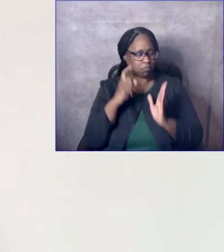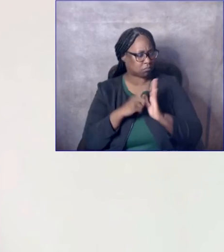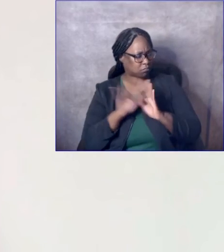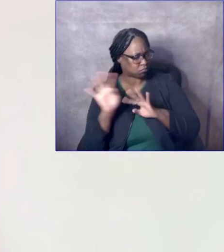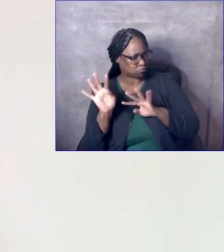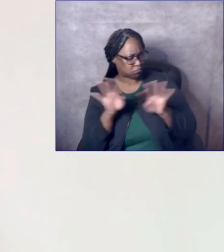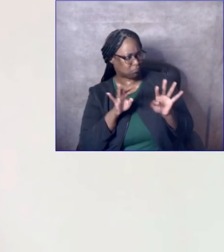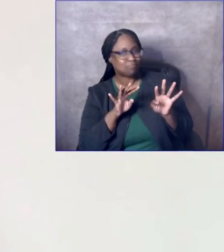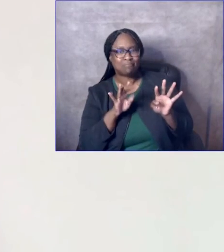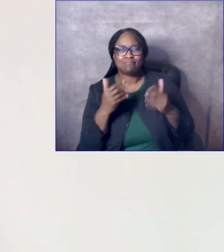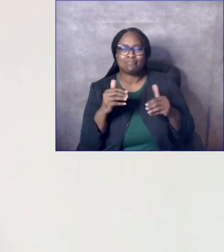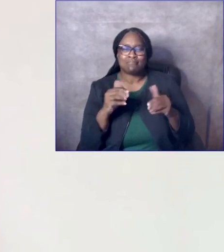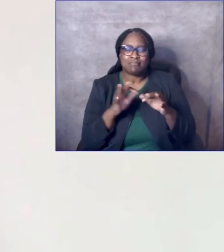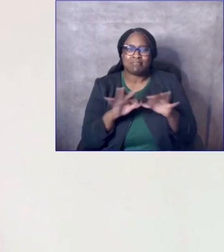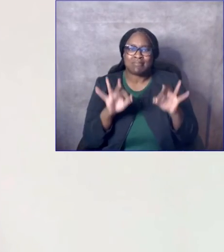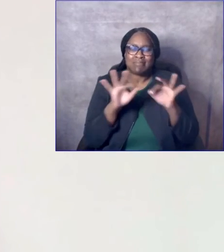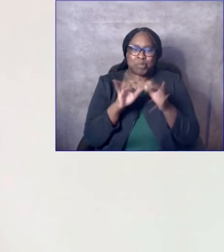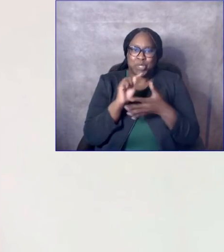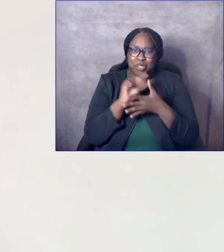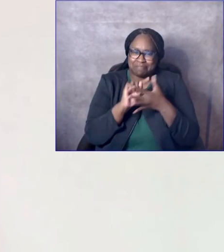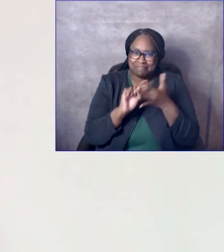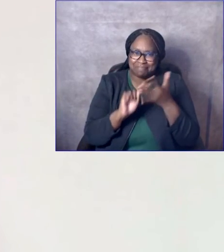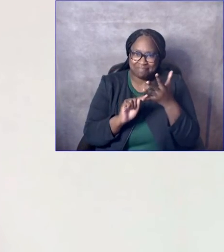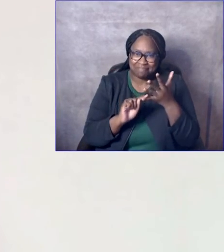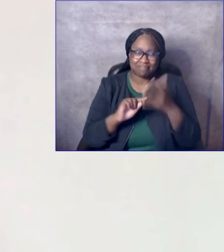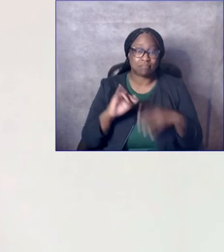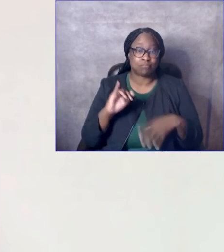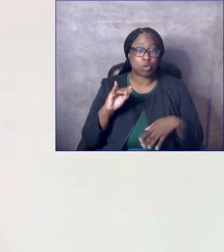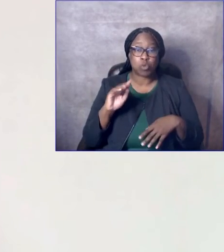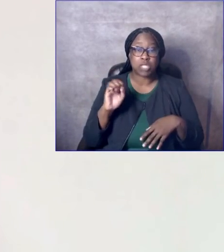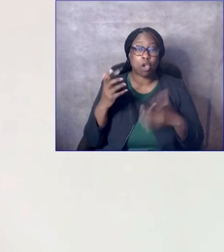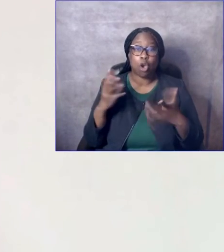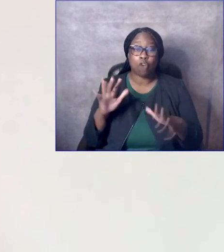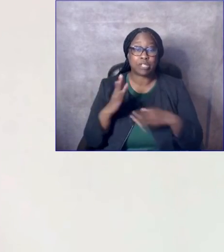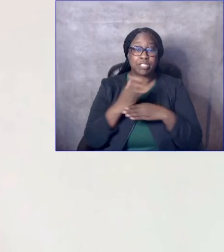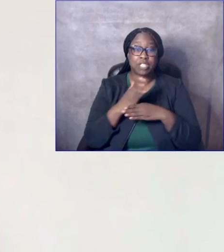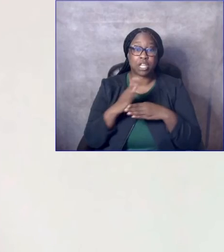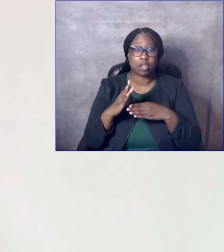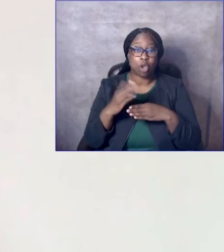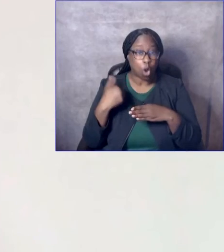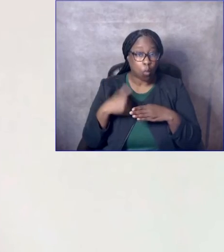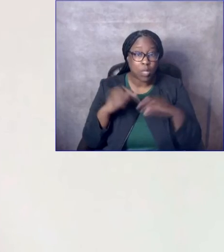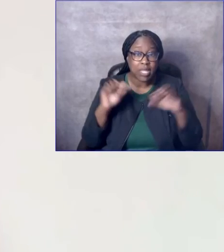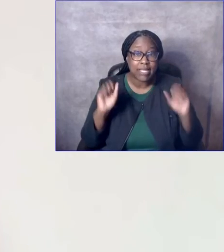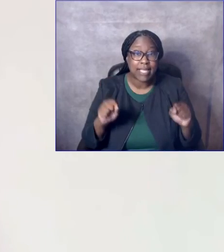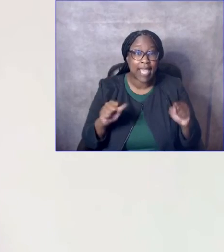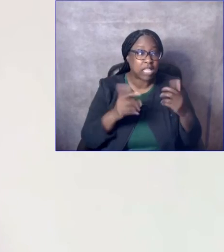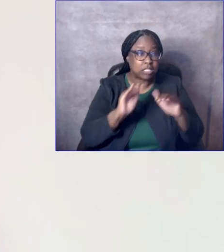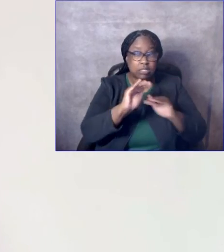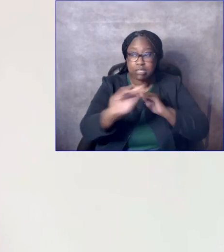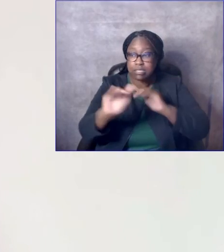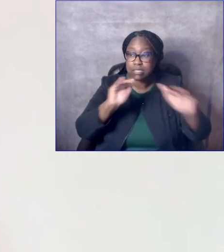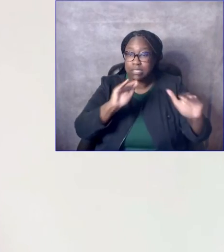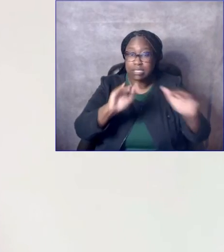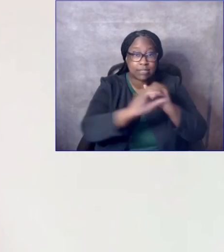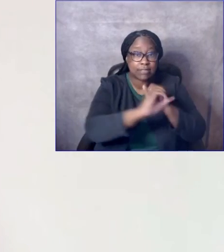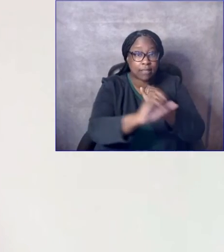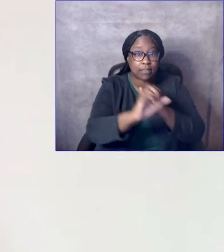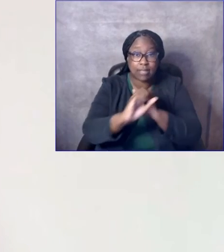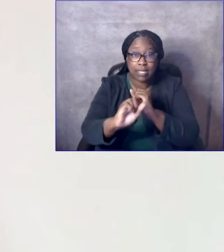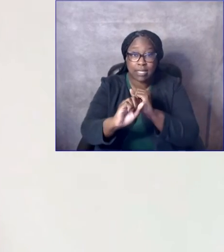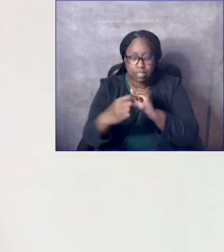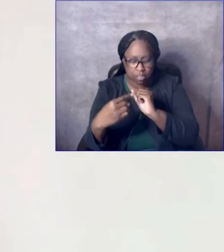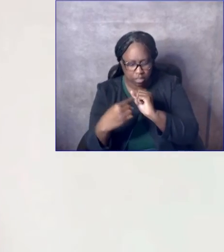really important. And I think Jose shared this, like, we are able to sell it because we truly believe in it, right? And that I think makes a huge difference